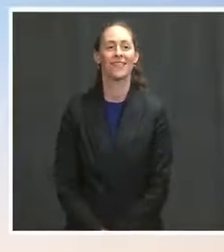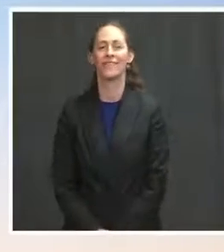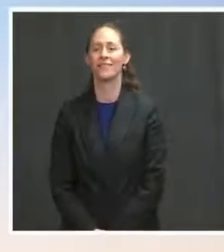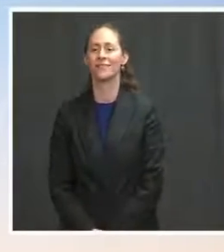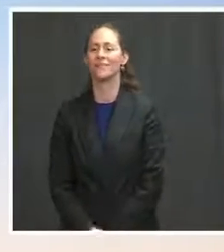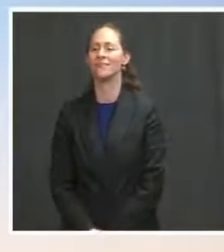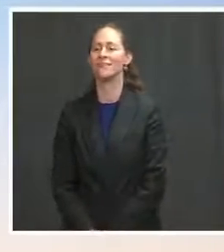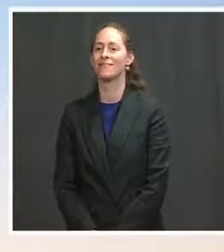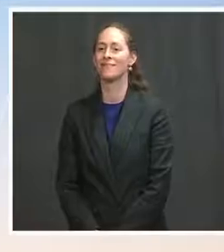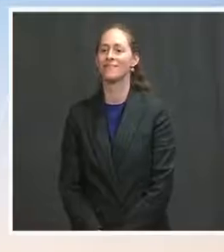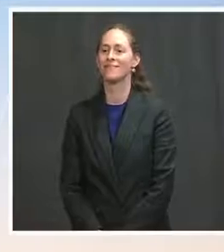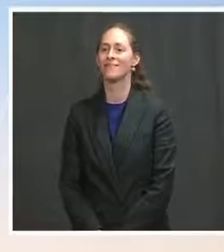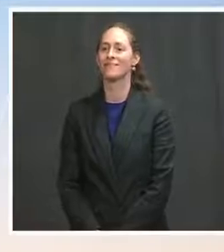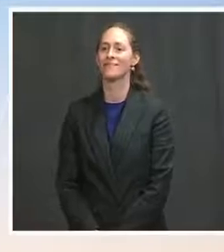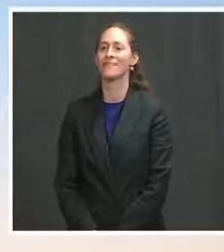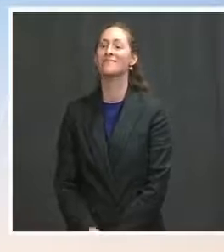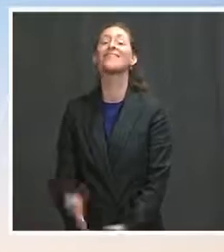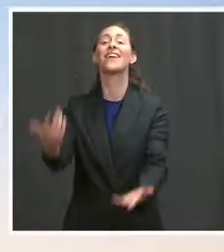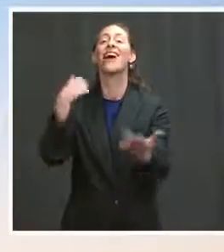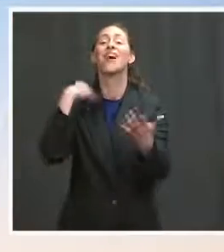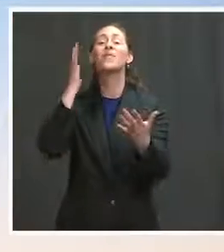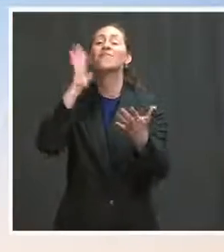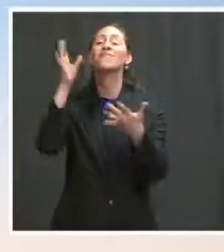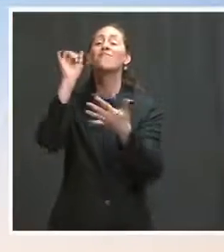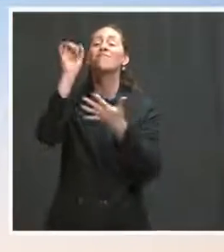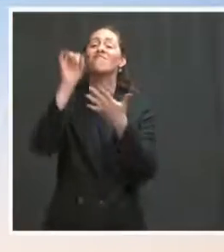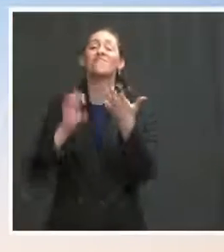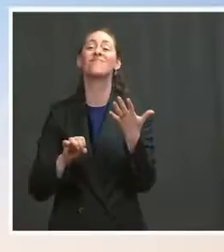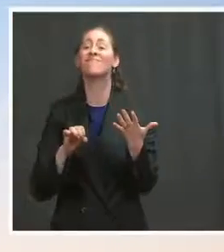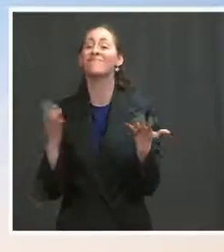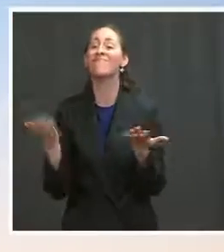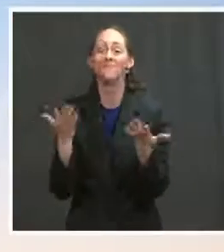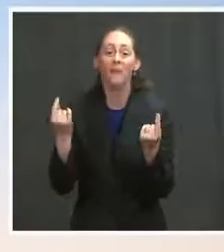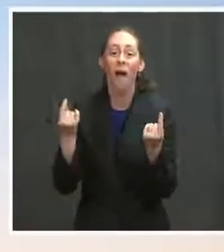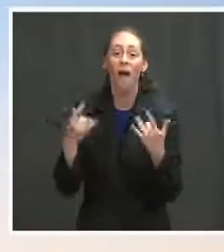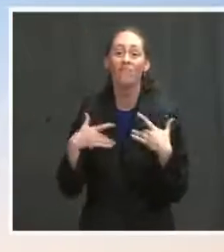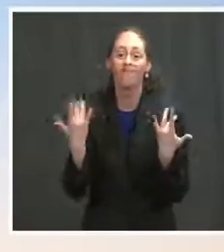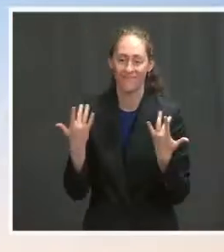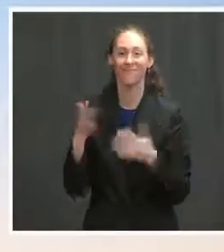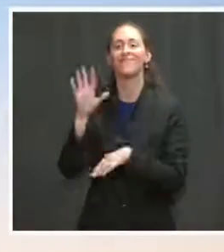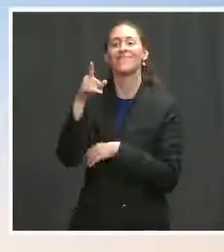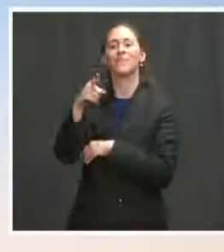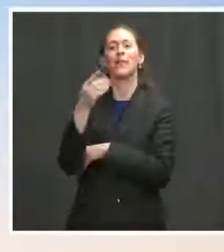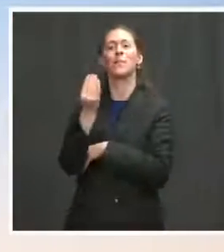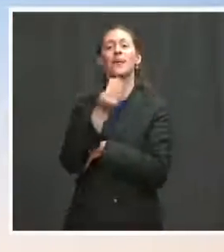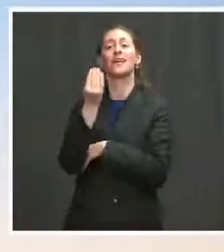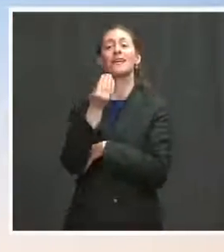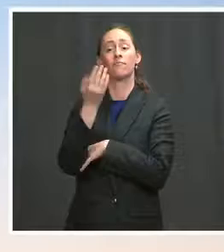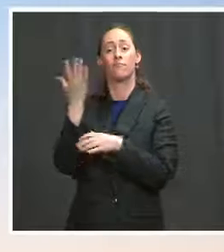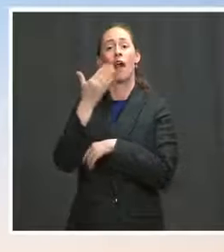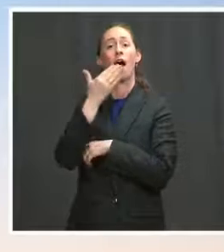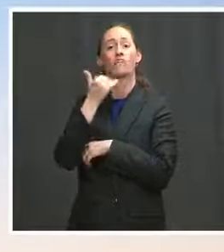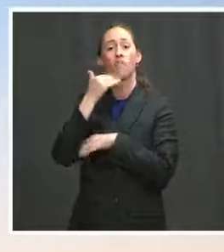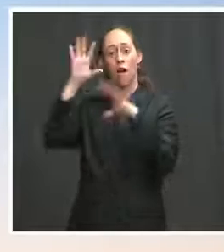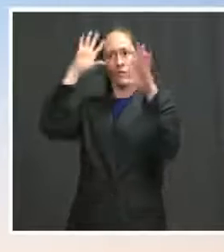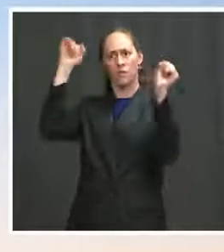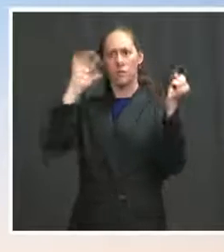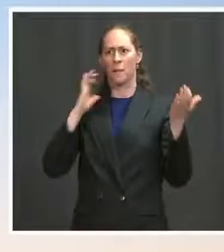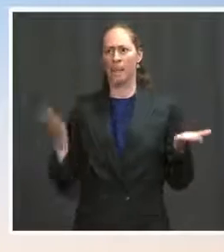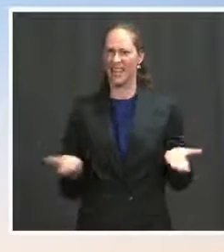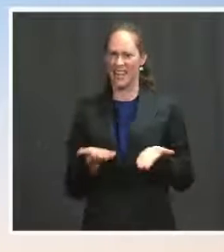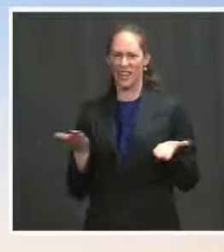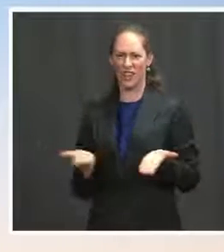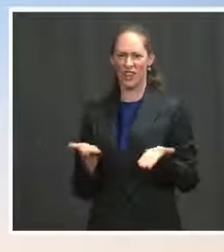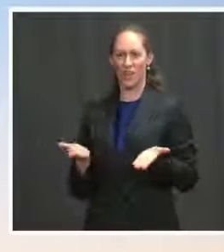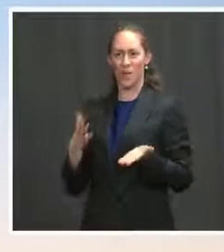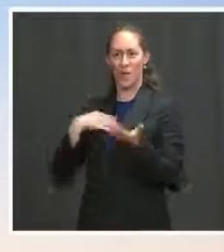you a quick overview of the week ahead. On Monday, the President will welcome Israeli President Rivlin to the White House. President Rivlin's visit